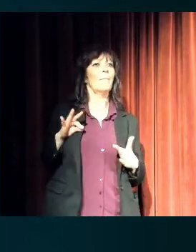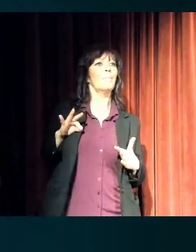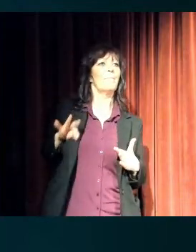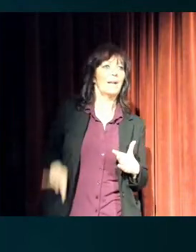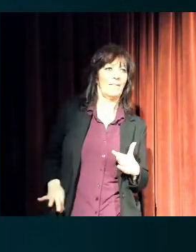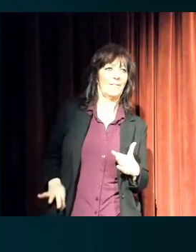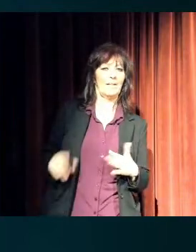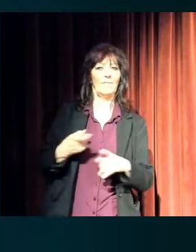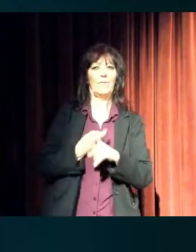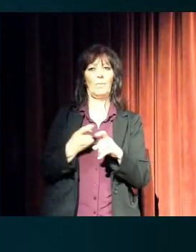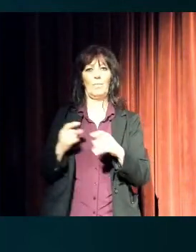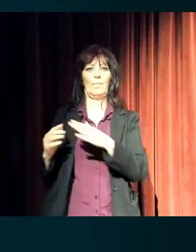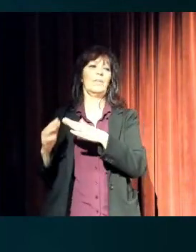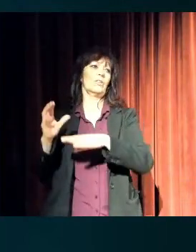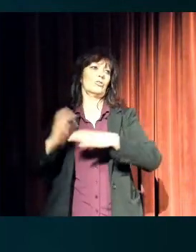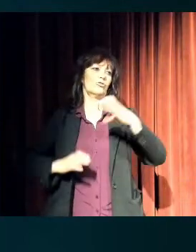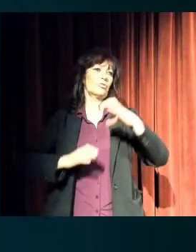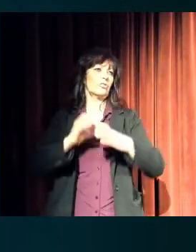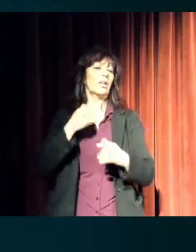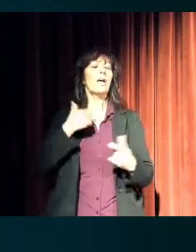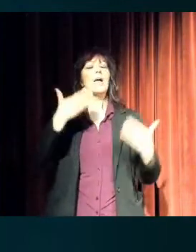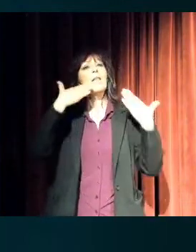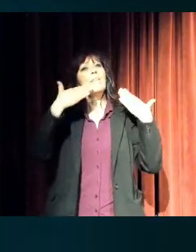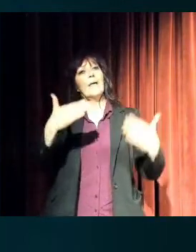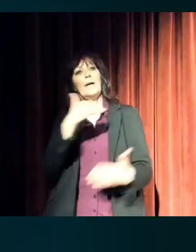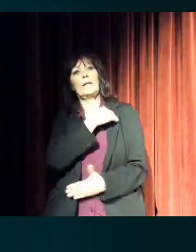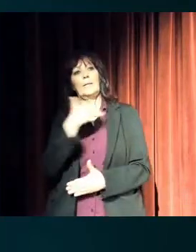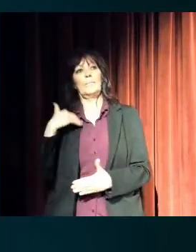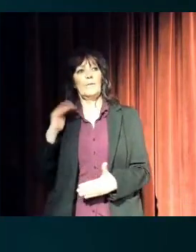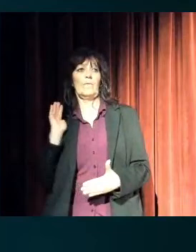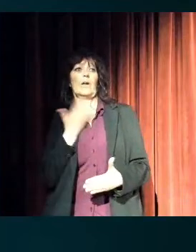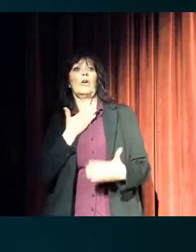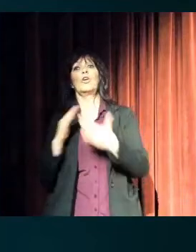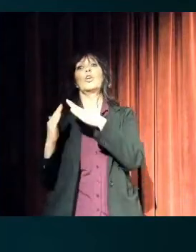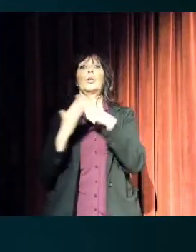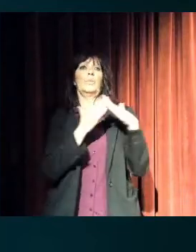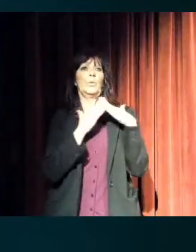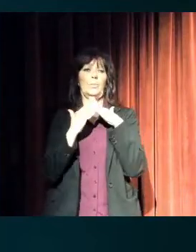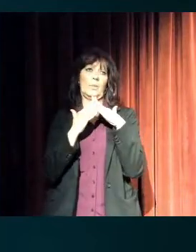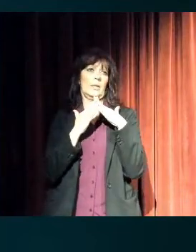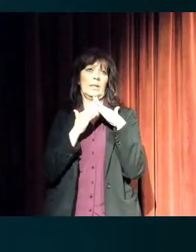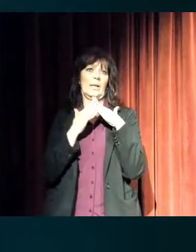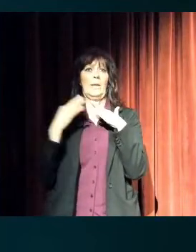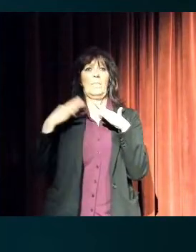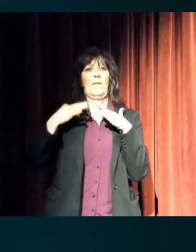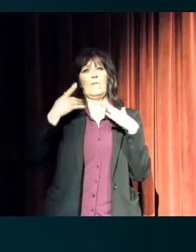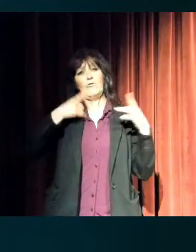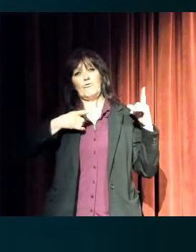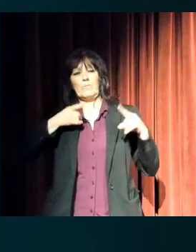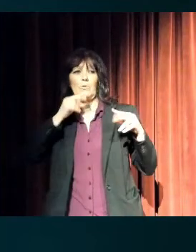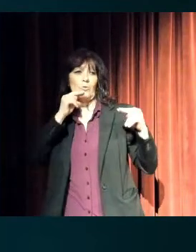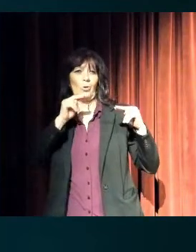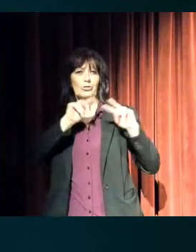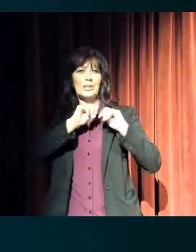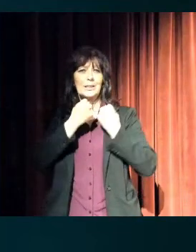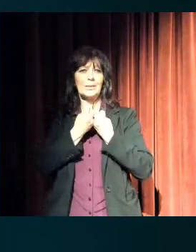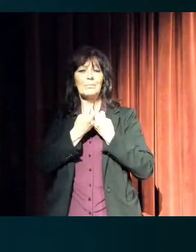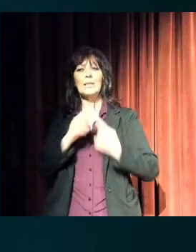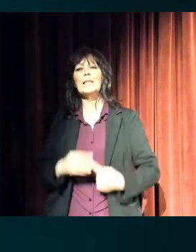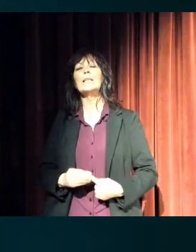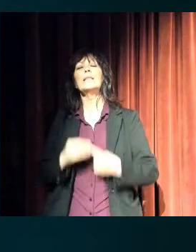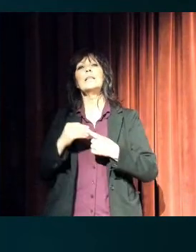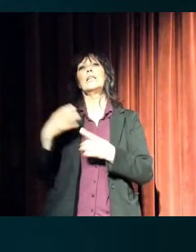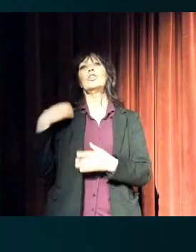the stadium's construction. I thank the members of our Community Benefit Agreements negotiating team,